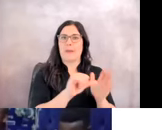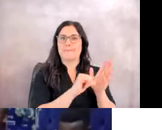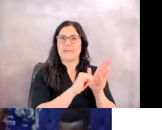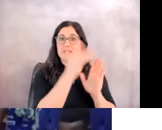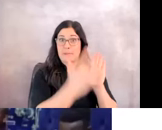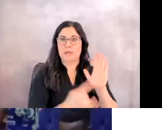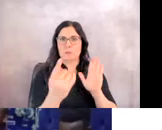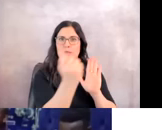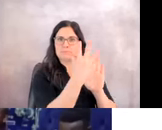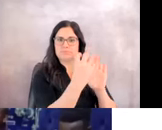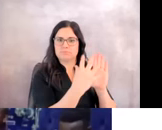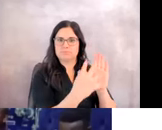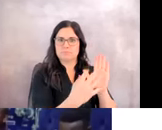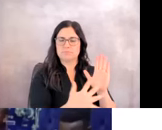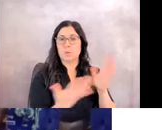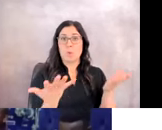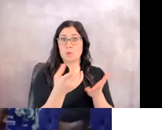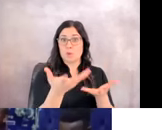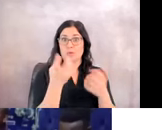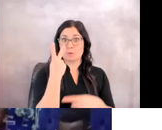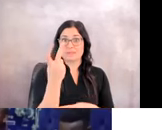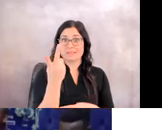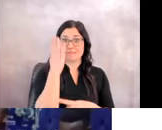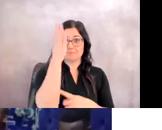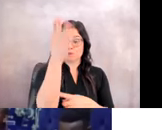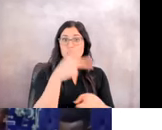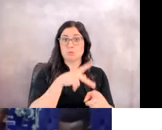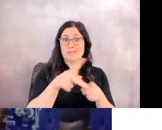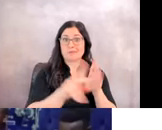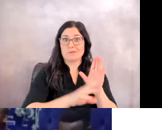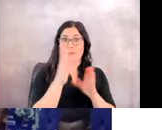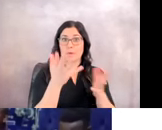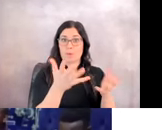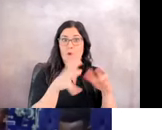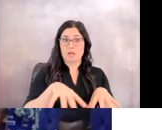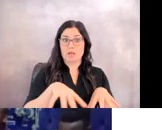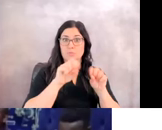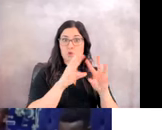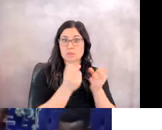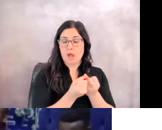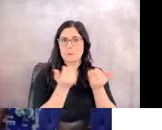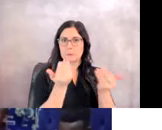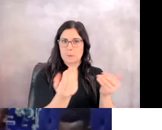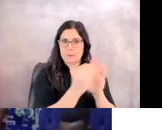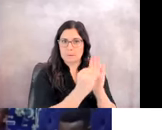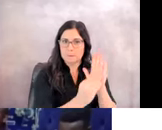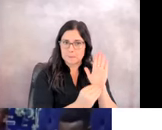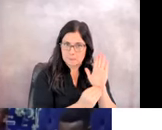you would like to see, what you would like for professional development.